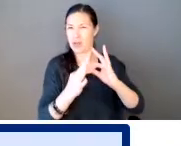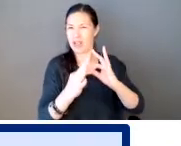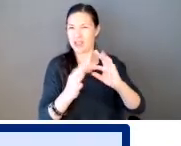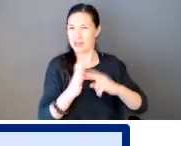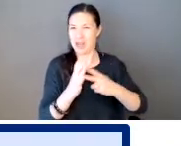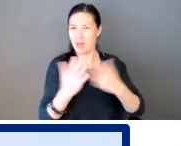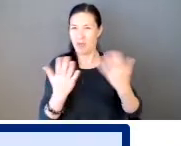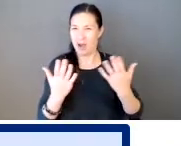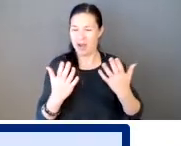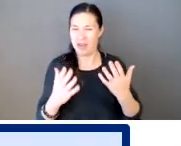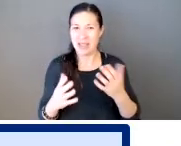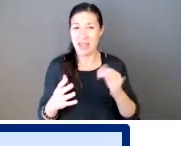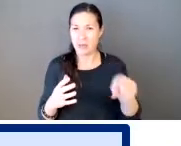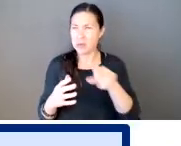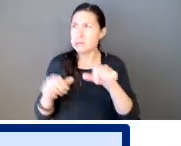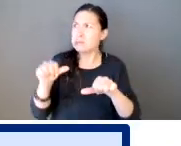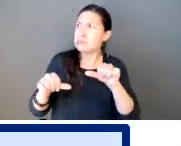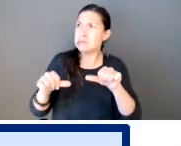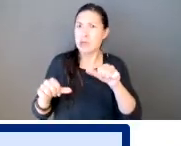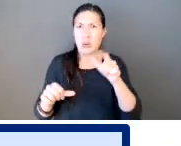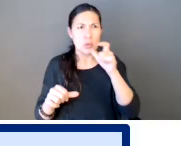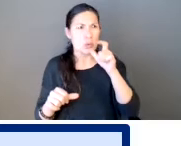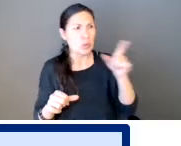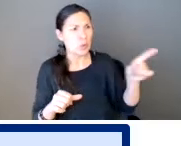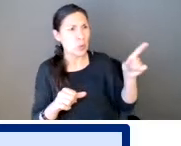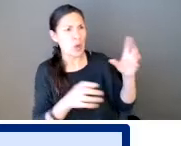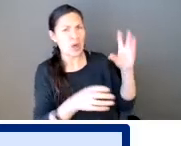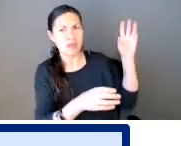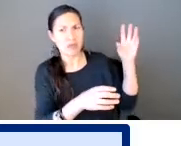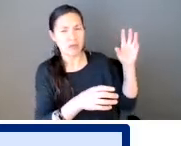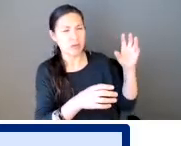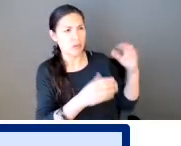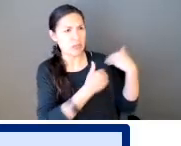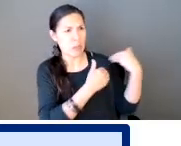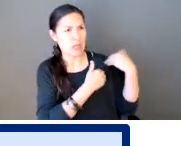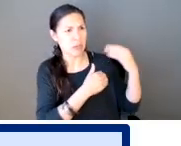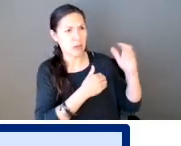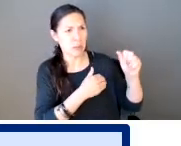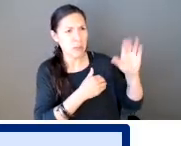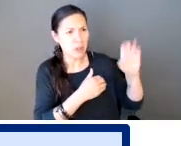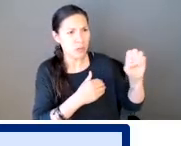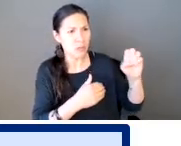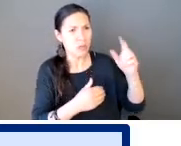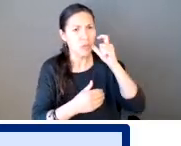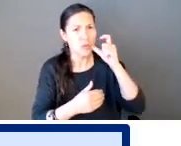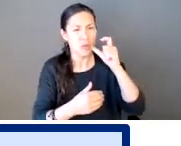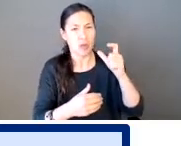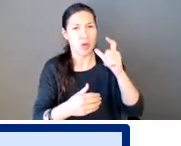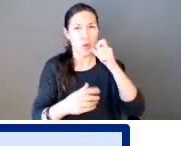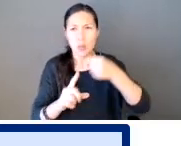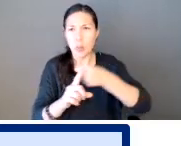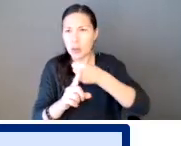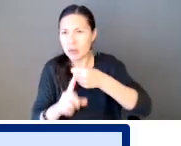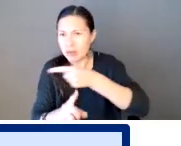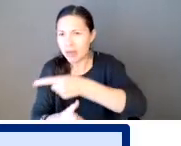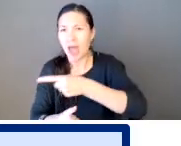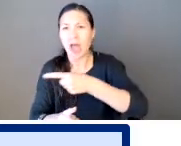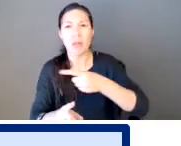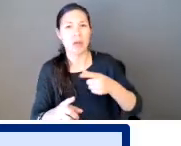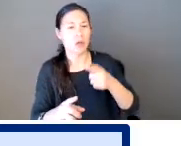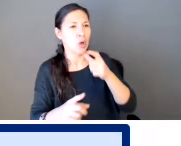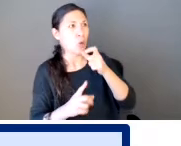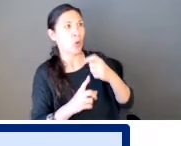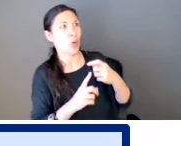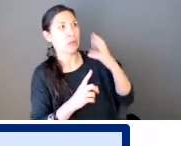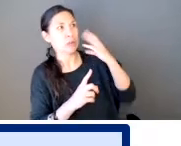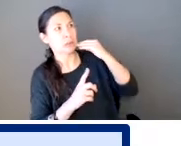sure who the abuser is or kind of the relationship between the elder and this alleged abuser, you're better off filing the report